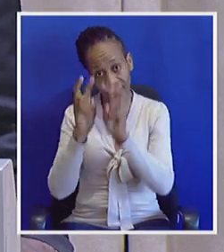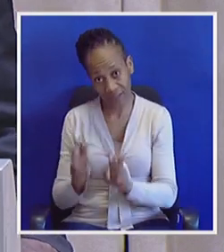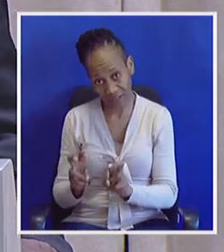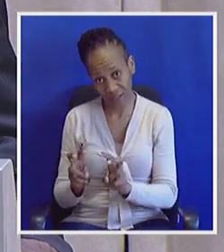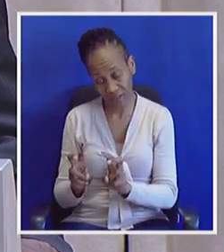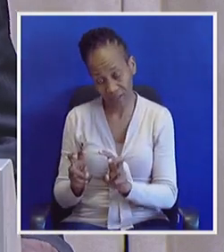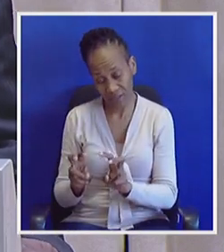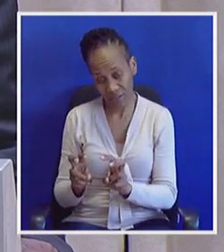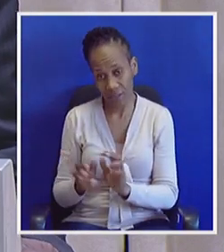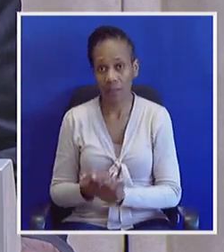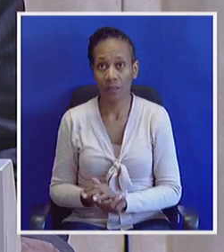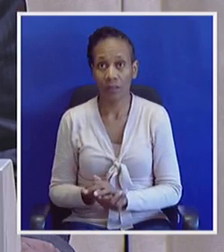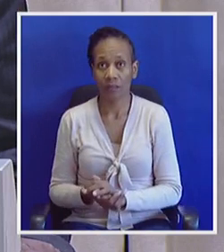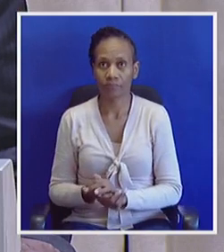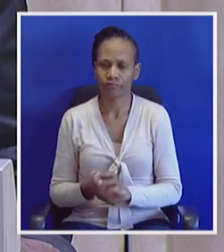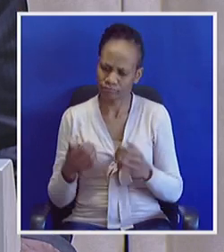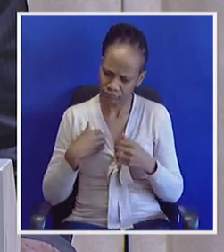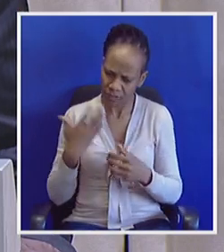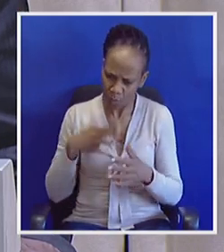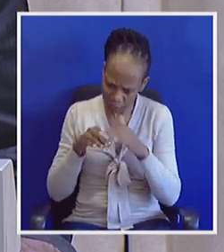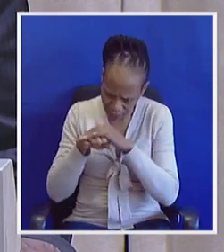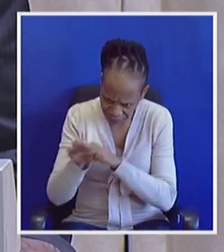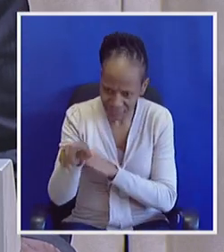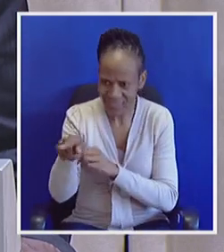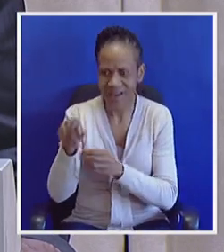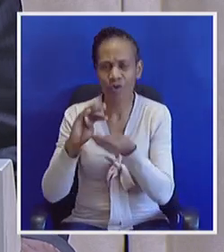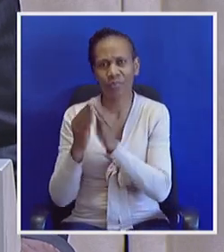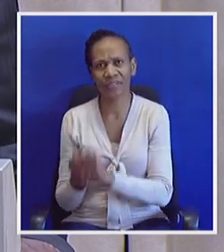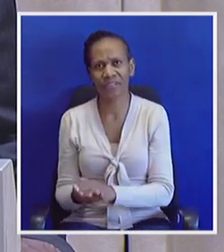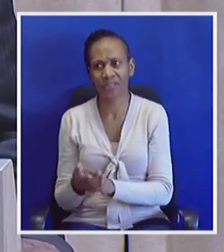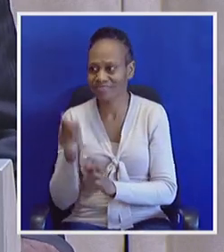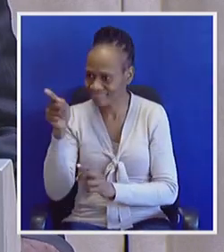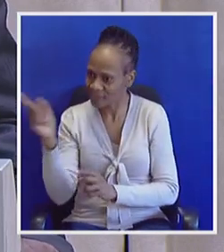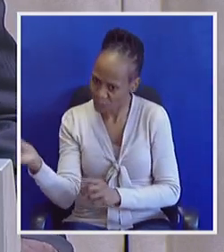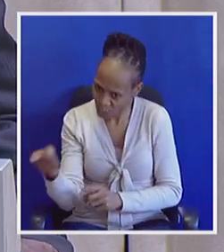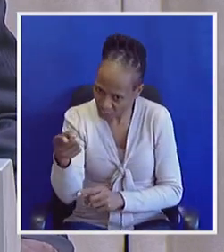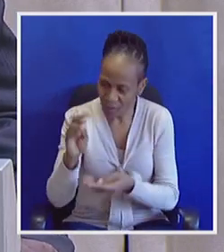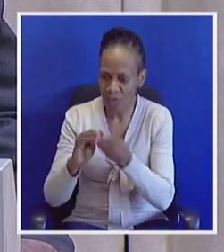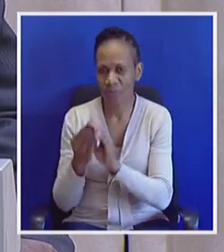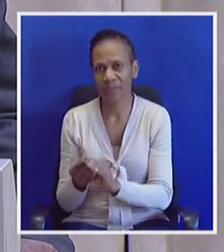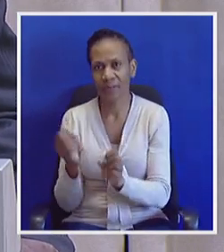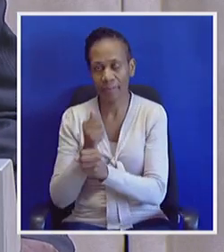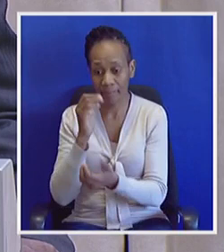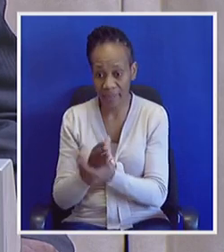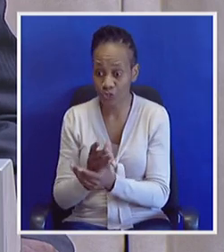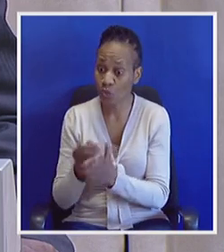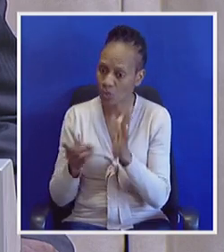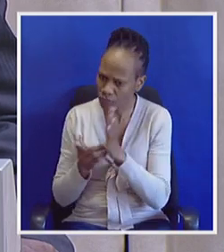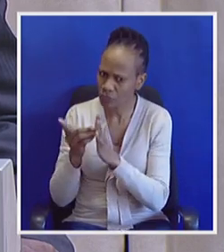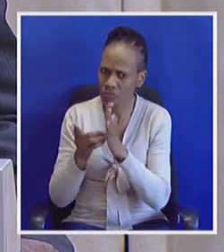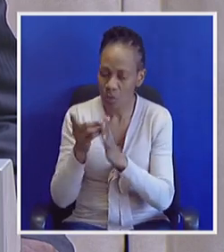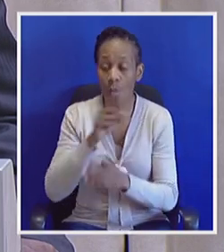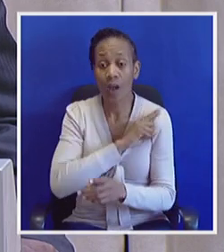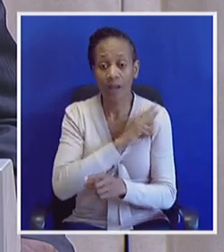no electricity, and we want you to go there. We want you to execute that developmental mandate so that in the